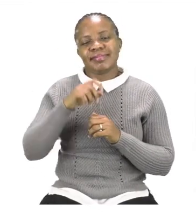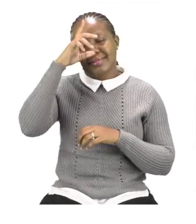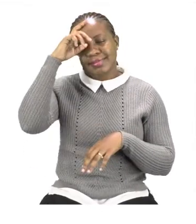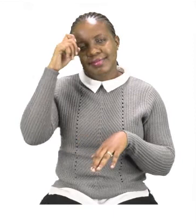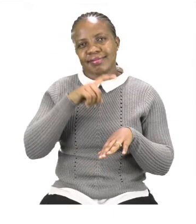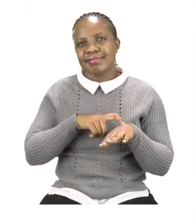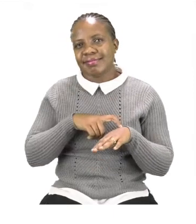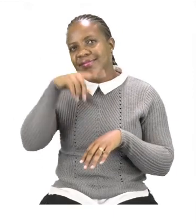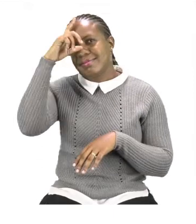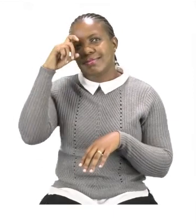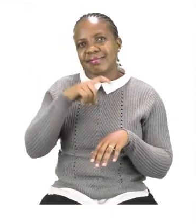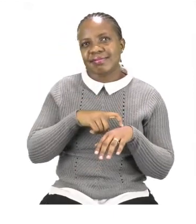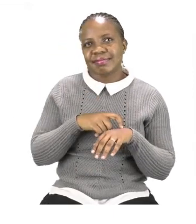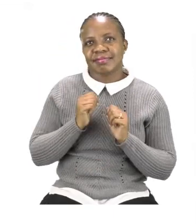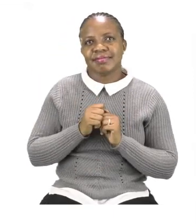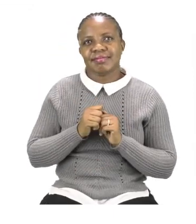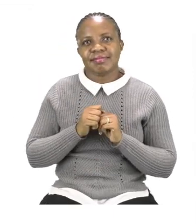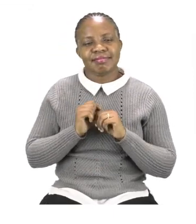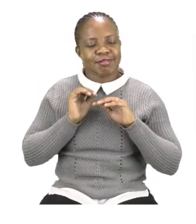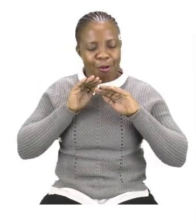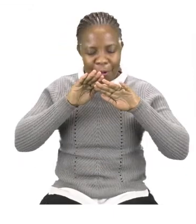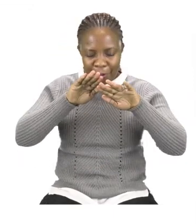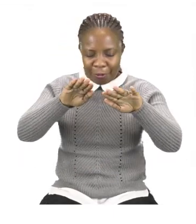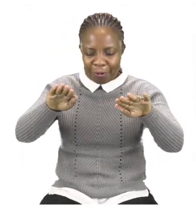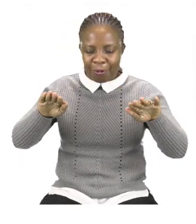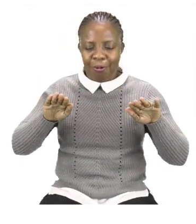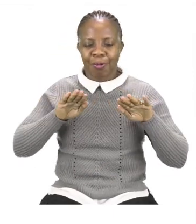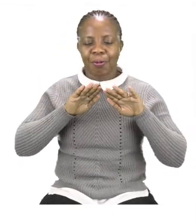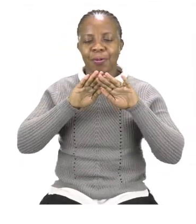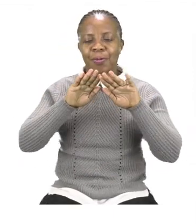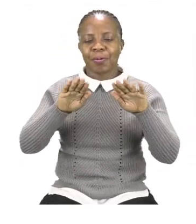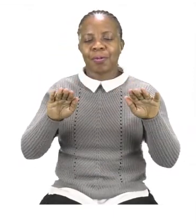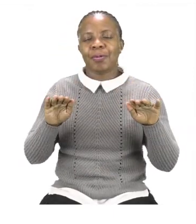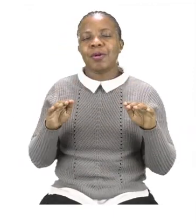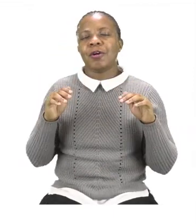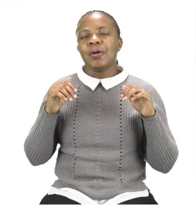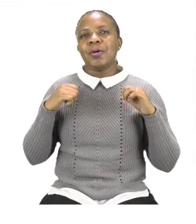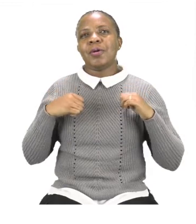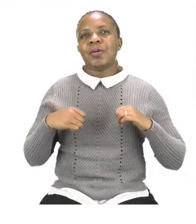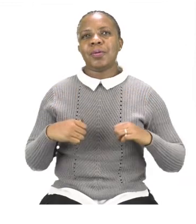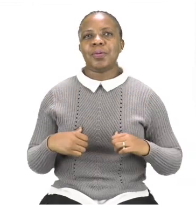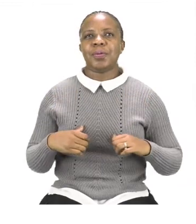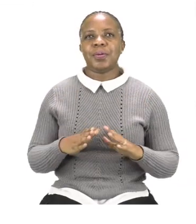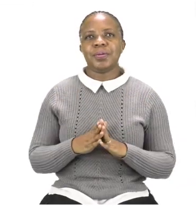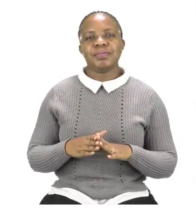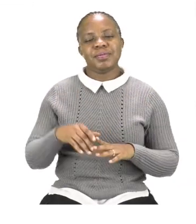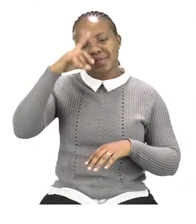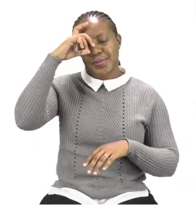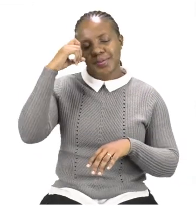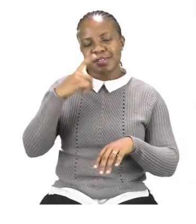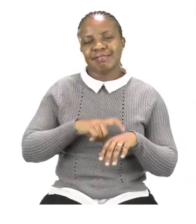Summertime, summertime. Swimming to stay cool. Summertime,